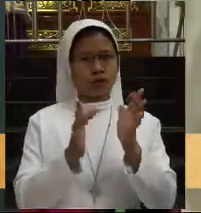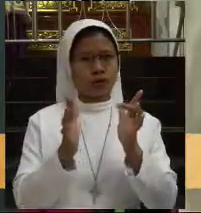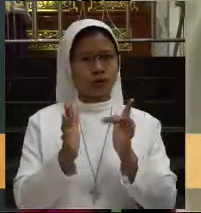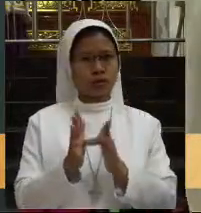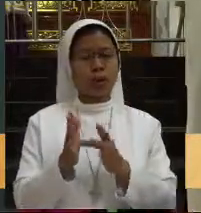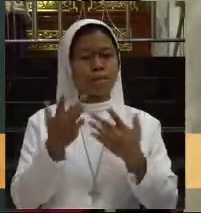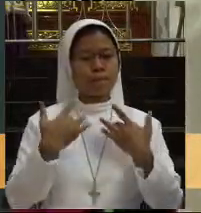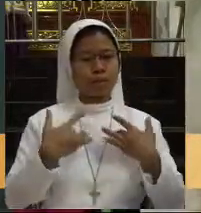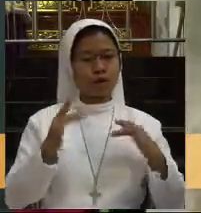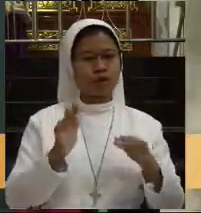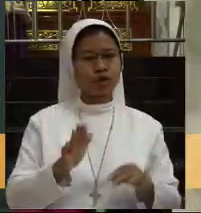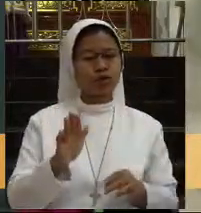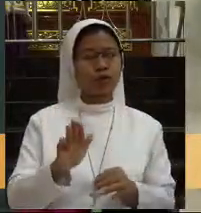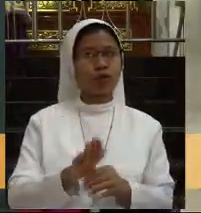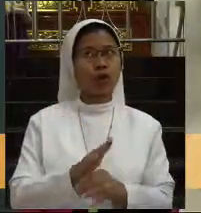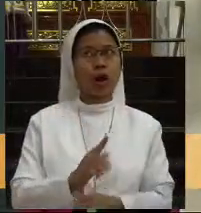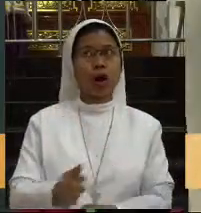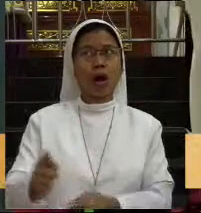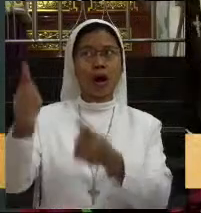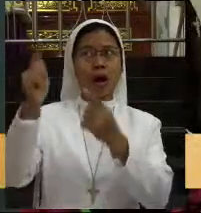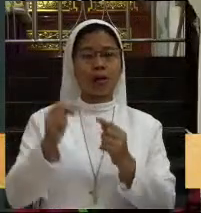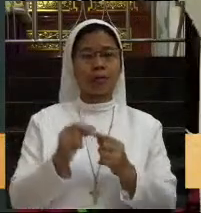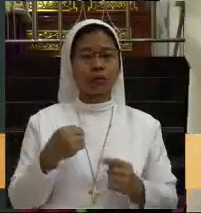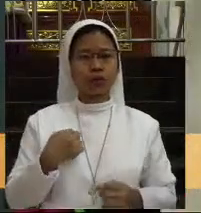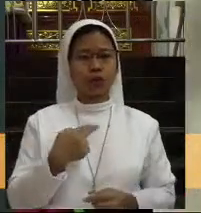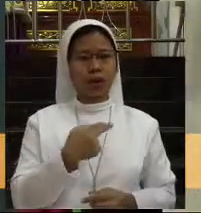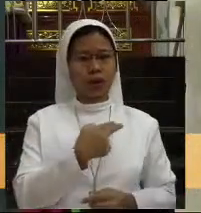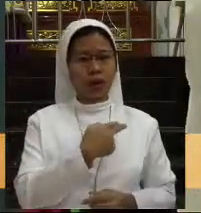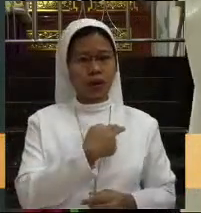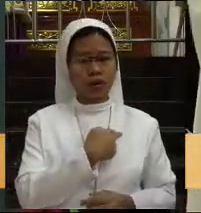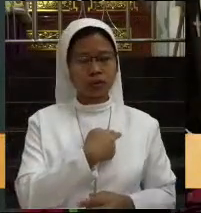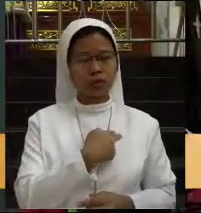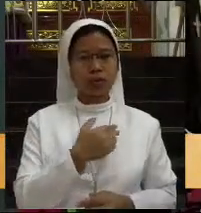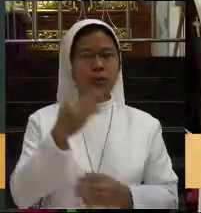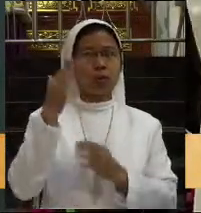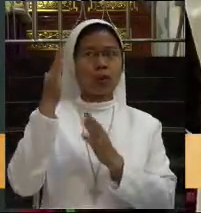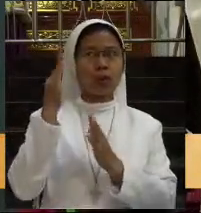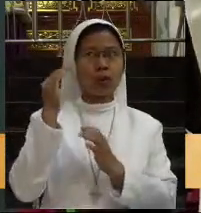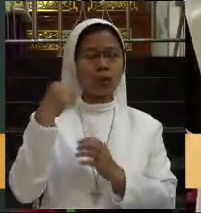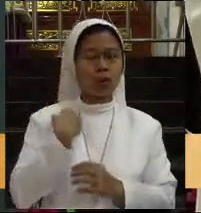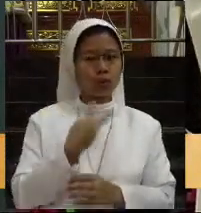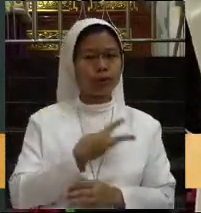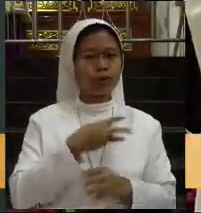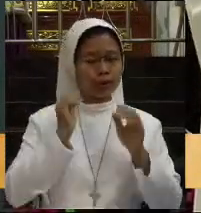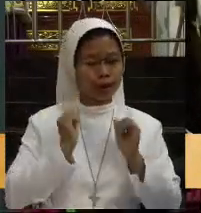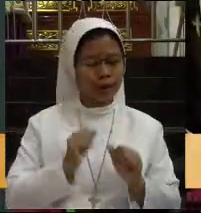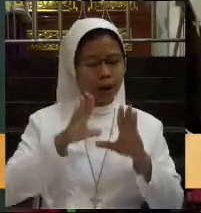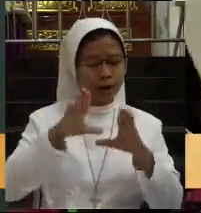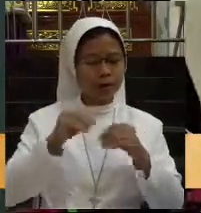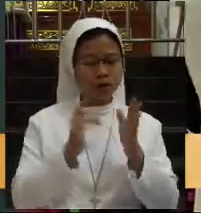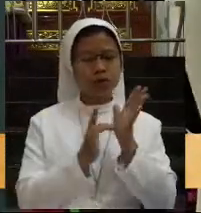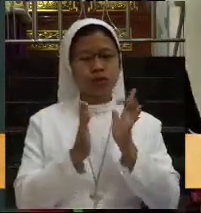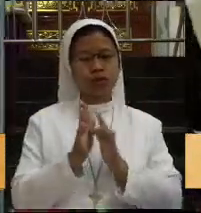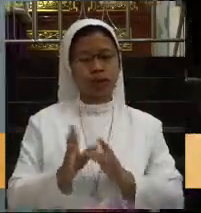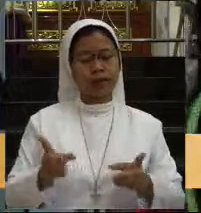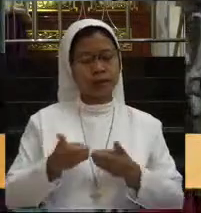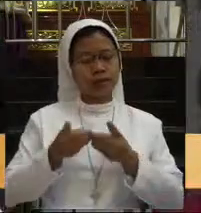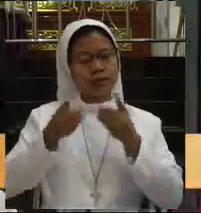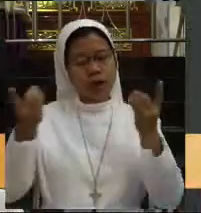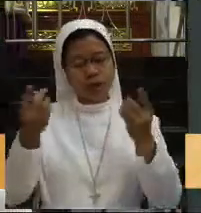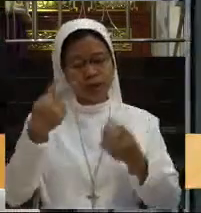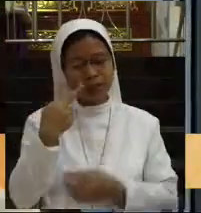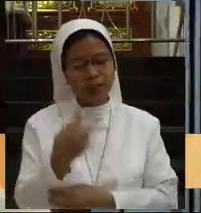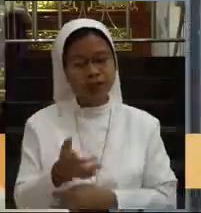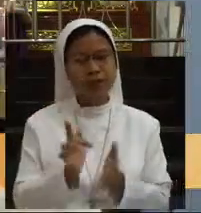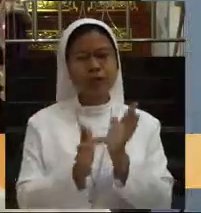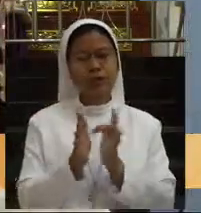and love, comes to us and we discover Jesus in our life, we do not say, Lord, I'm now ready to